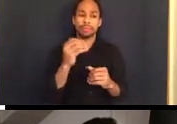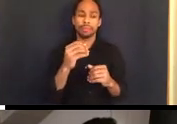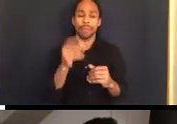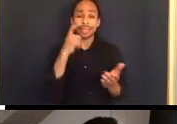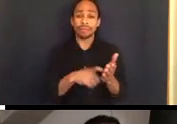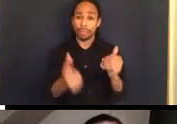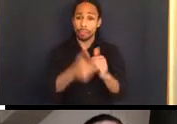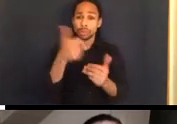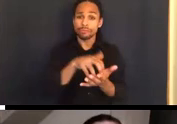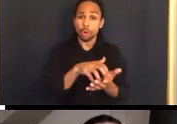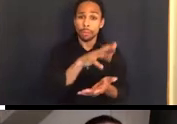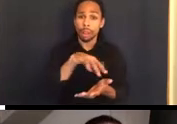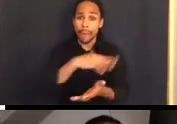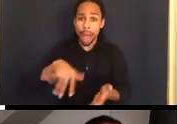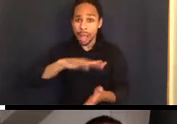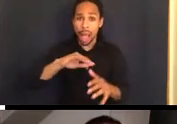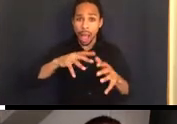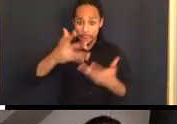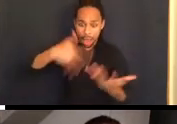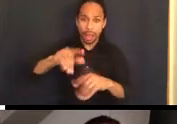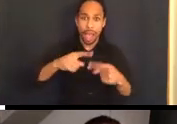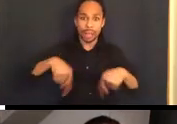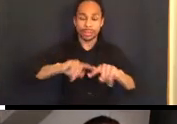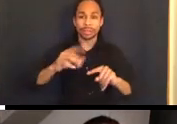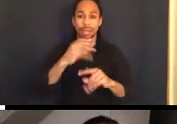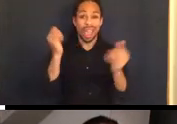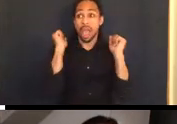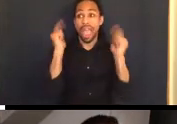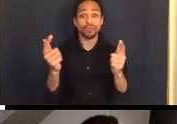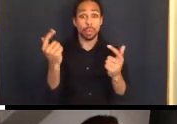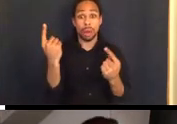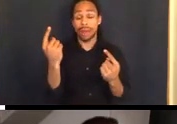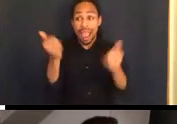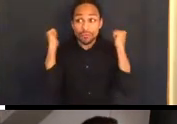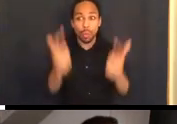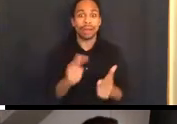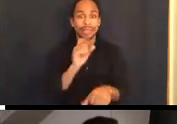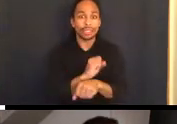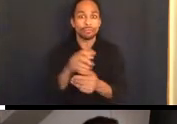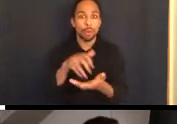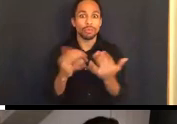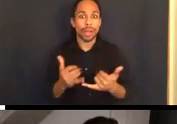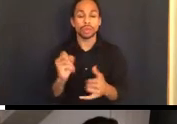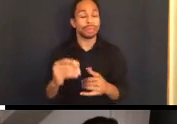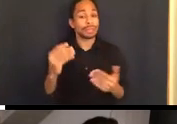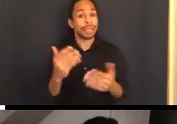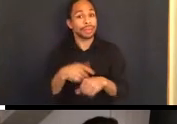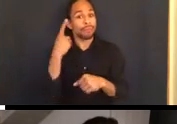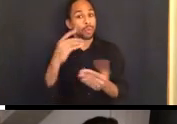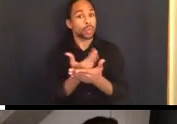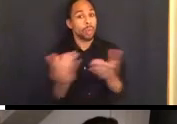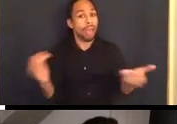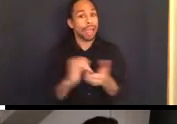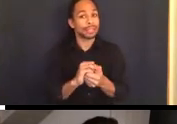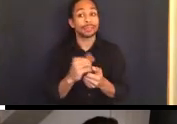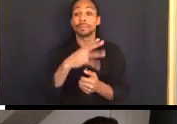how connected we all are. And in a way, everybody is vulnerable at this moment. And so it could be a time for new alliance. The last thing I just want to